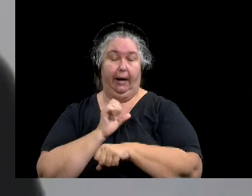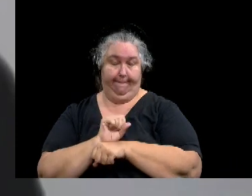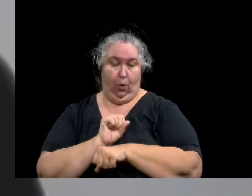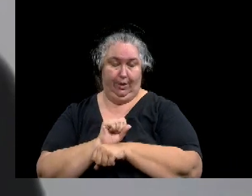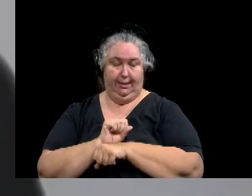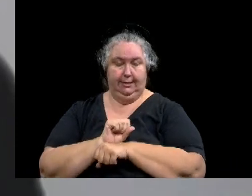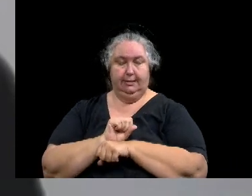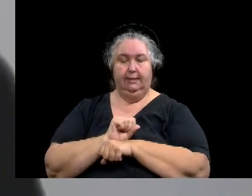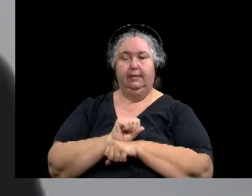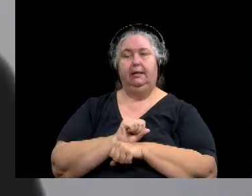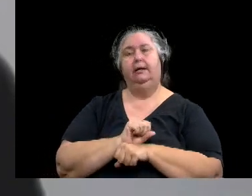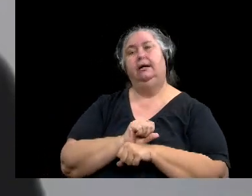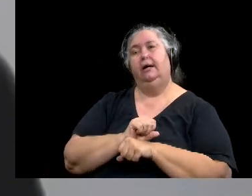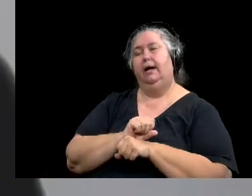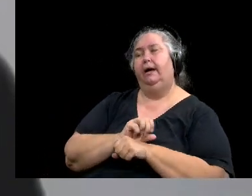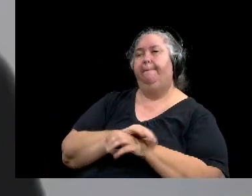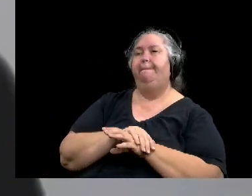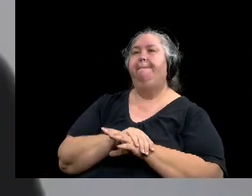also,